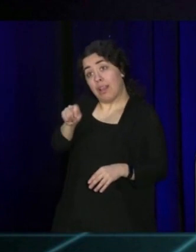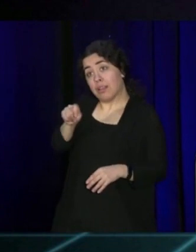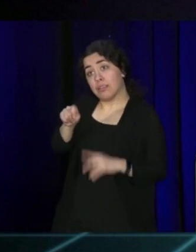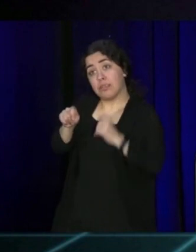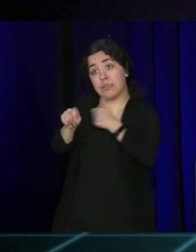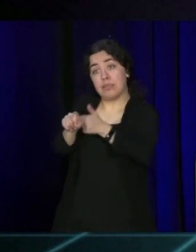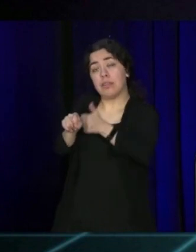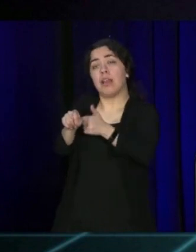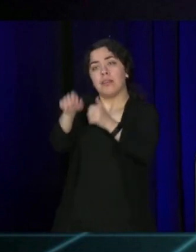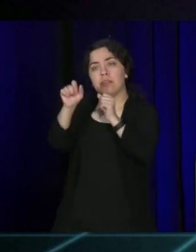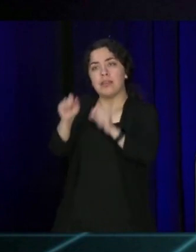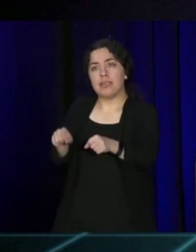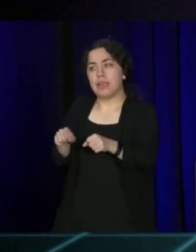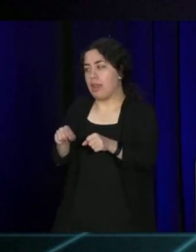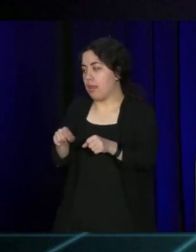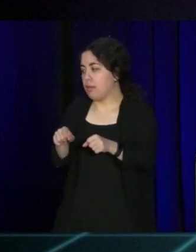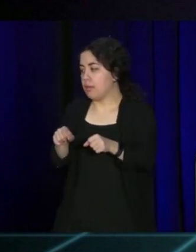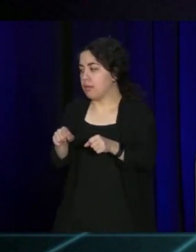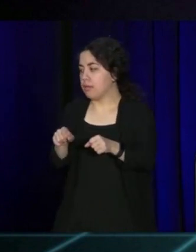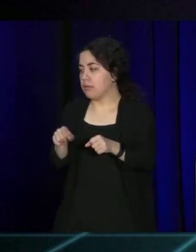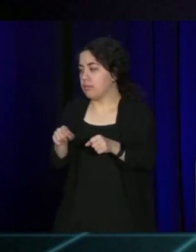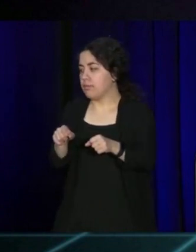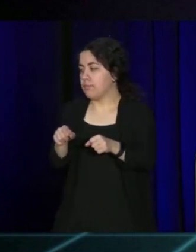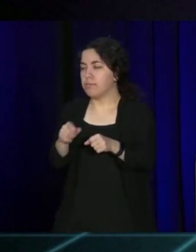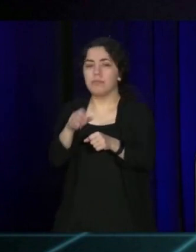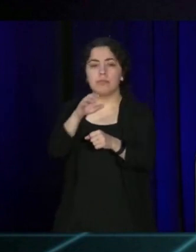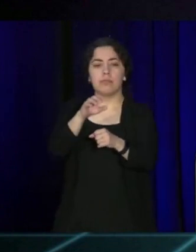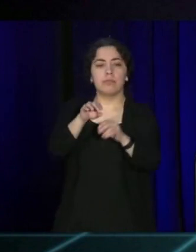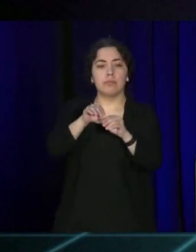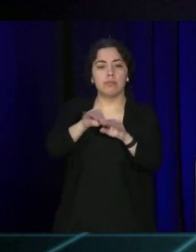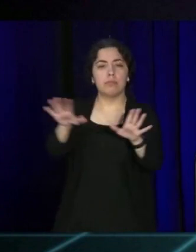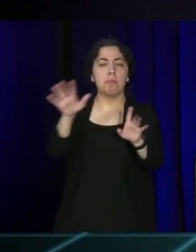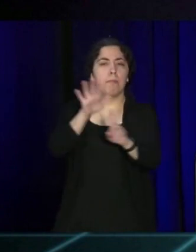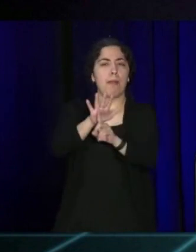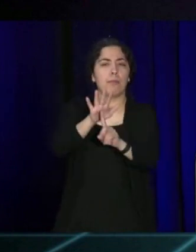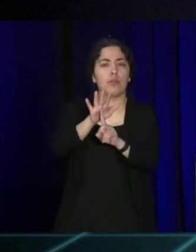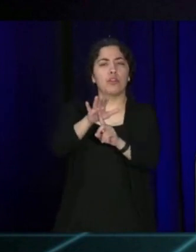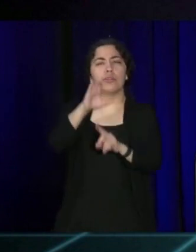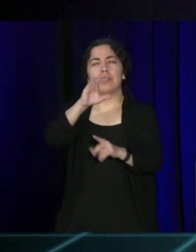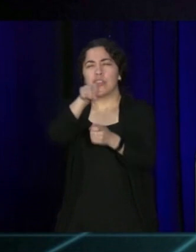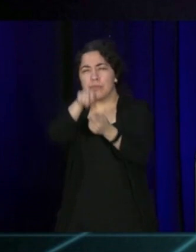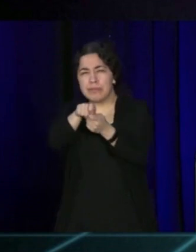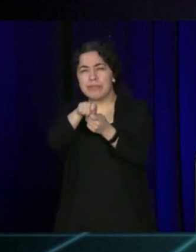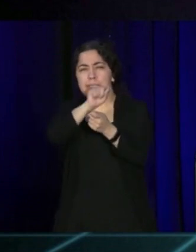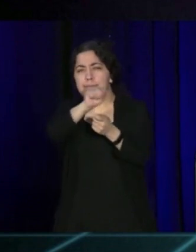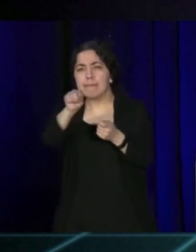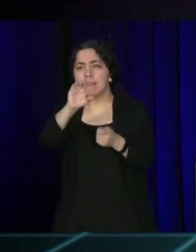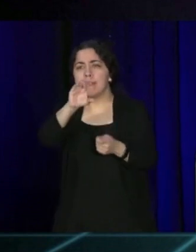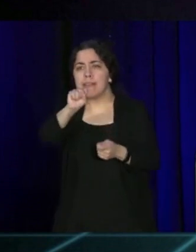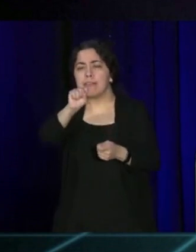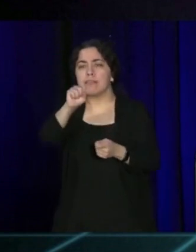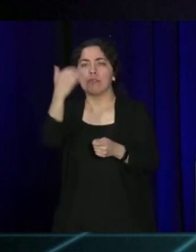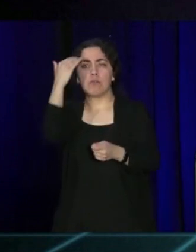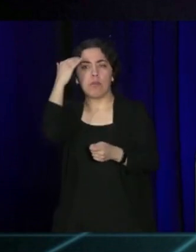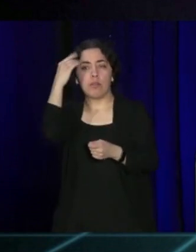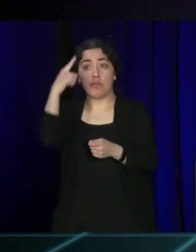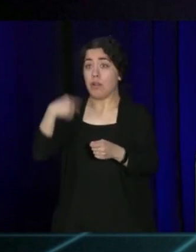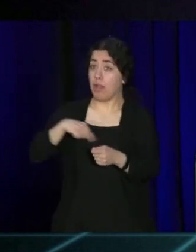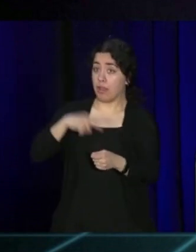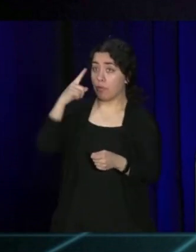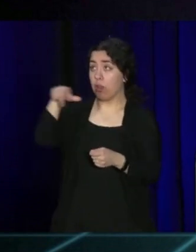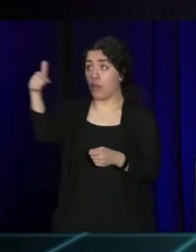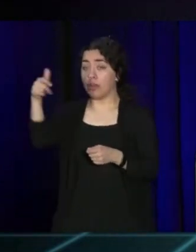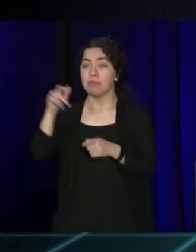makes popular certain kinds of CS knowledge for us front-enders. So things like